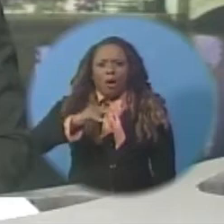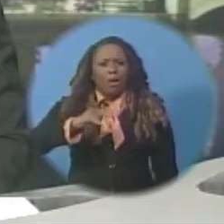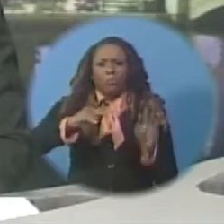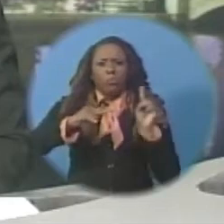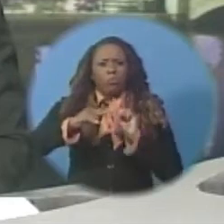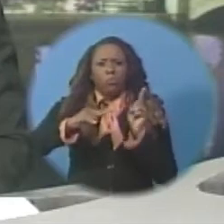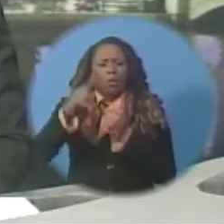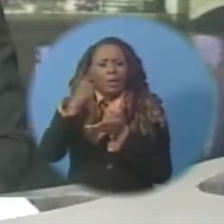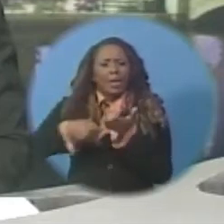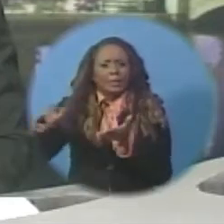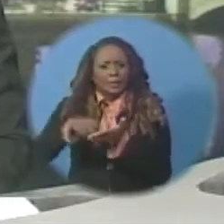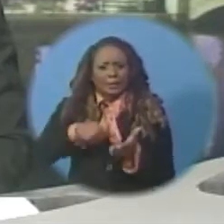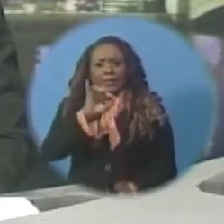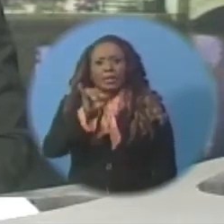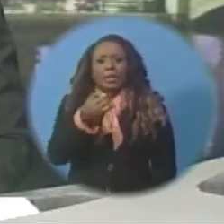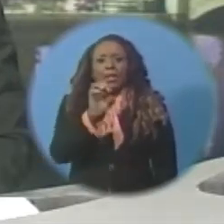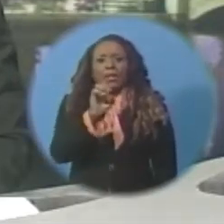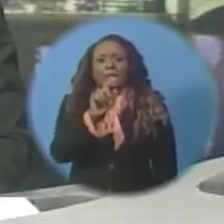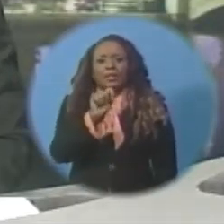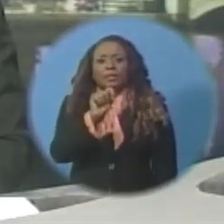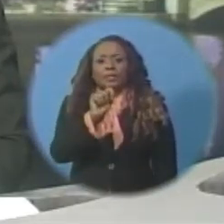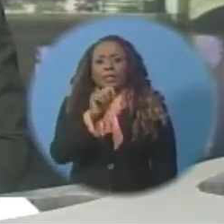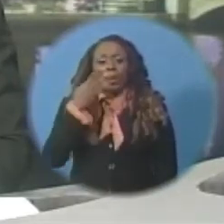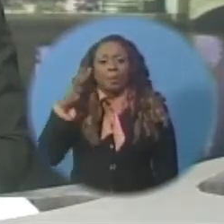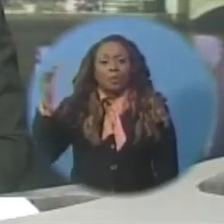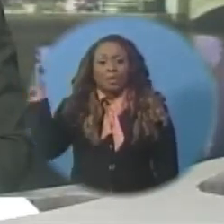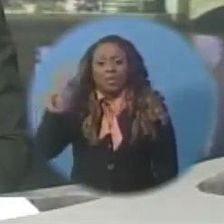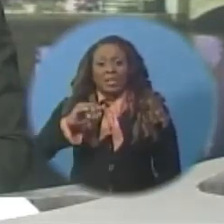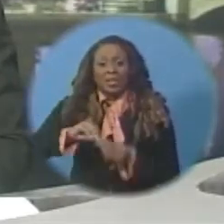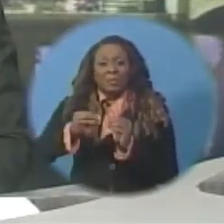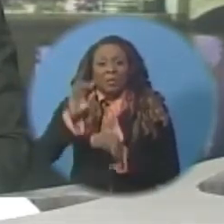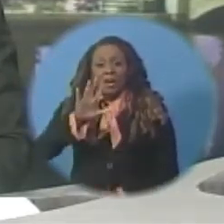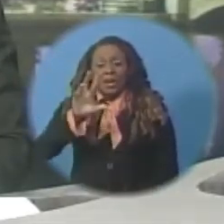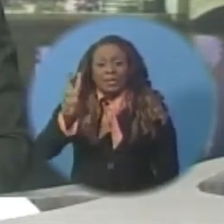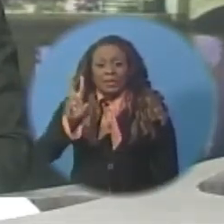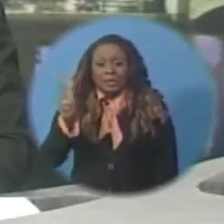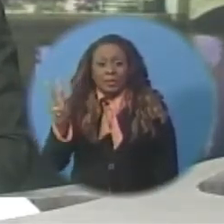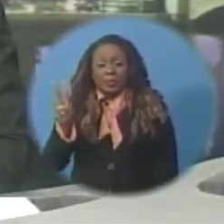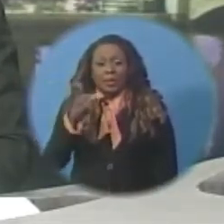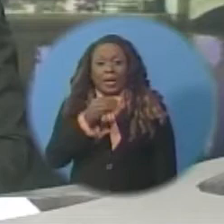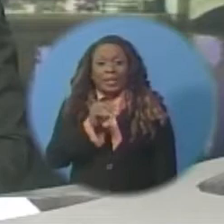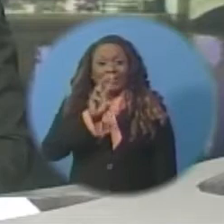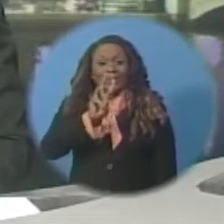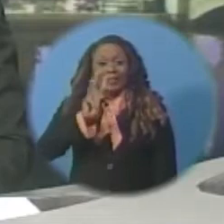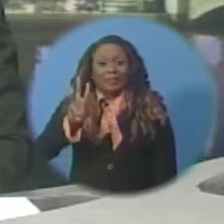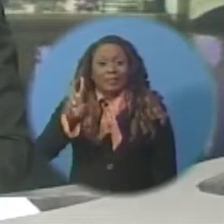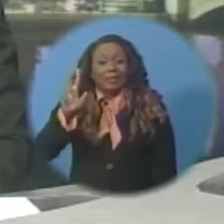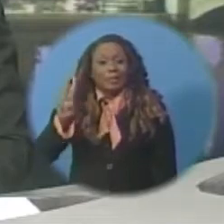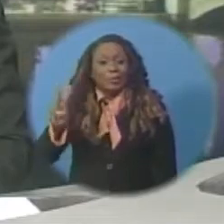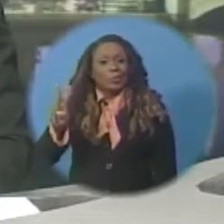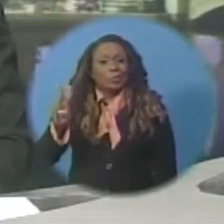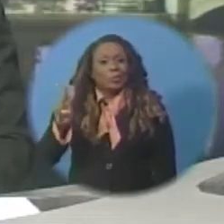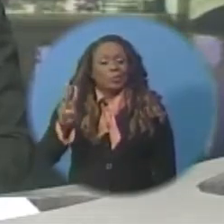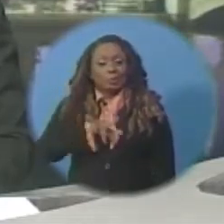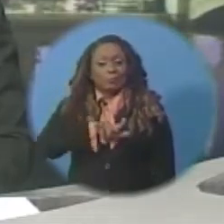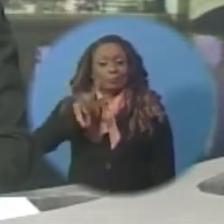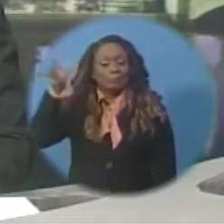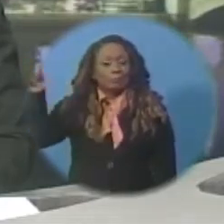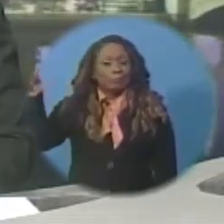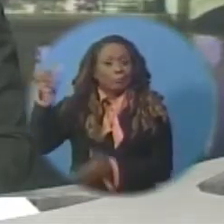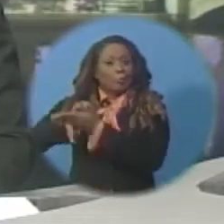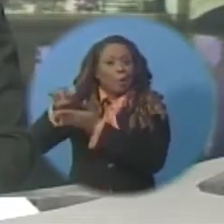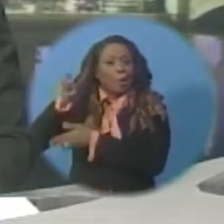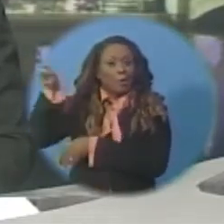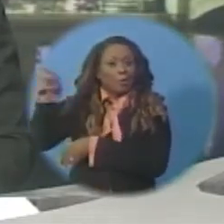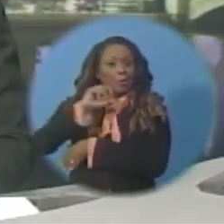JetBlue flights 562 and 662 scheduled to leave Barbados for New York tomorrow have been cancelled. Similarly,